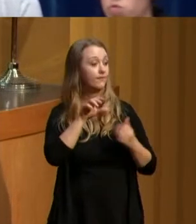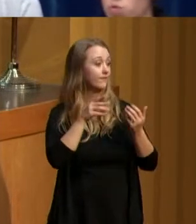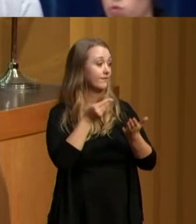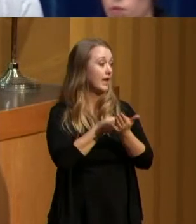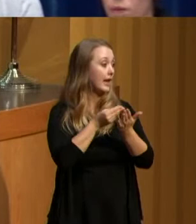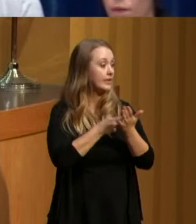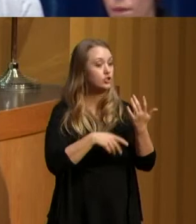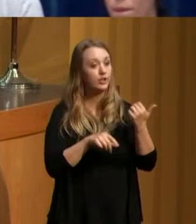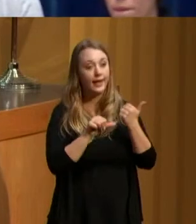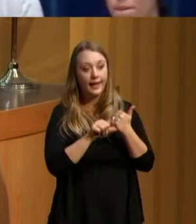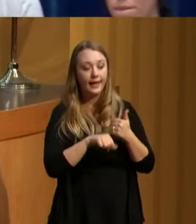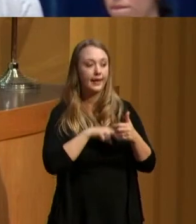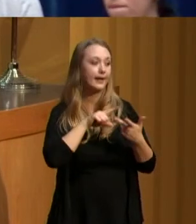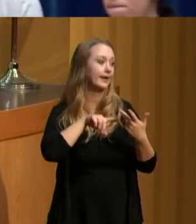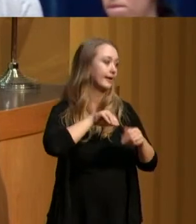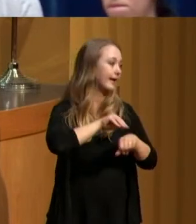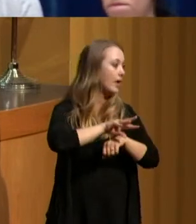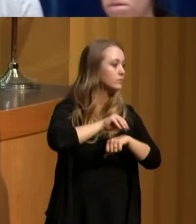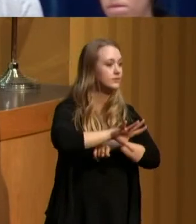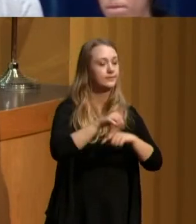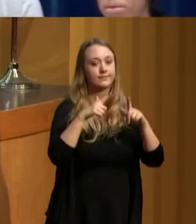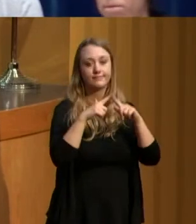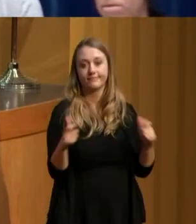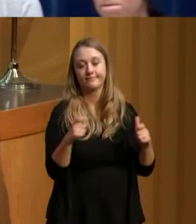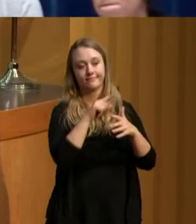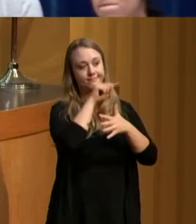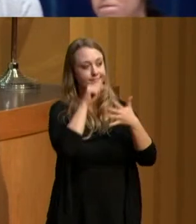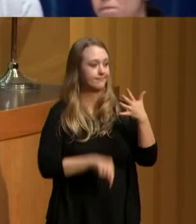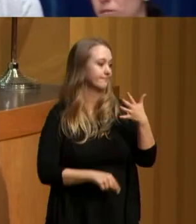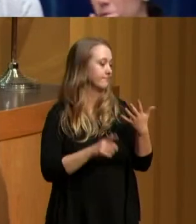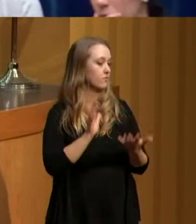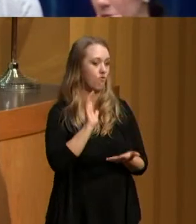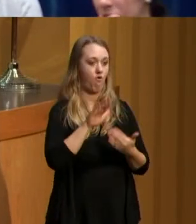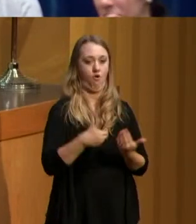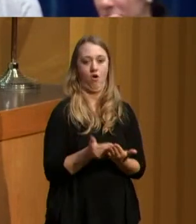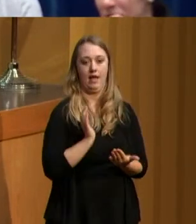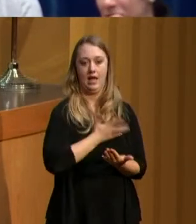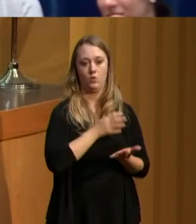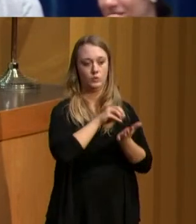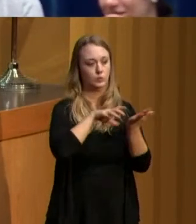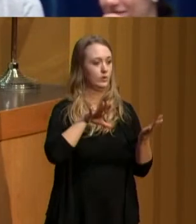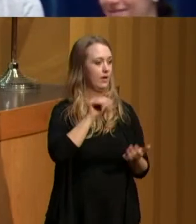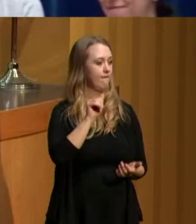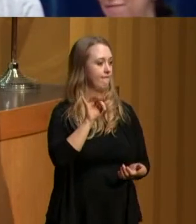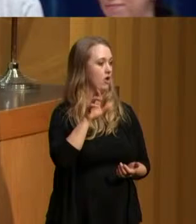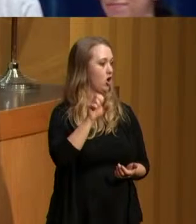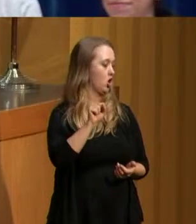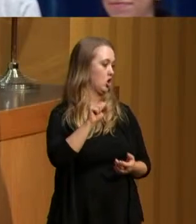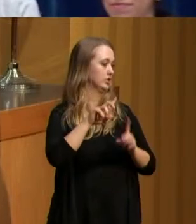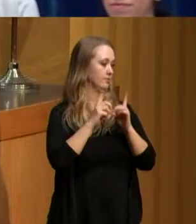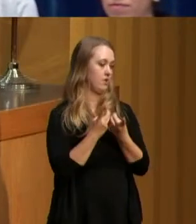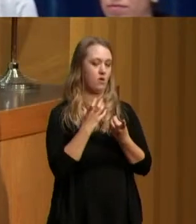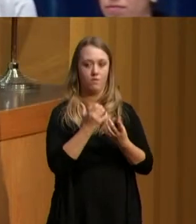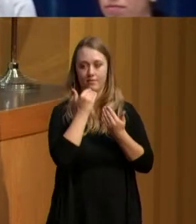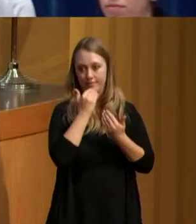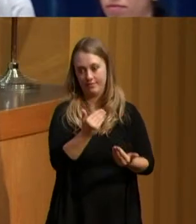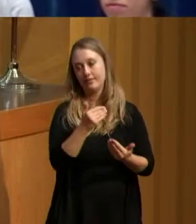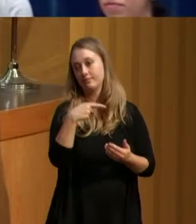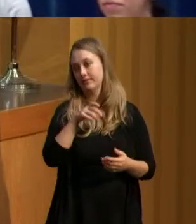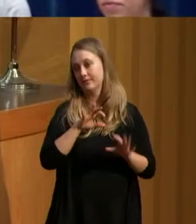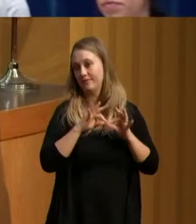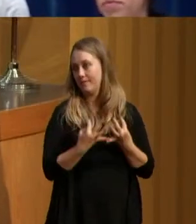to counseling, all our Student Affairs departments, we just say thank you, PC family.